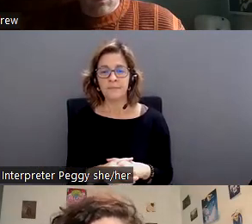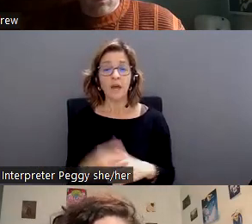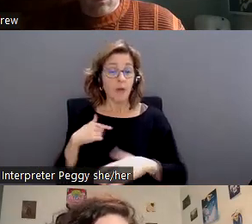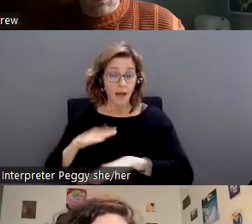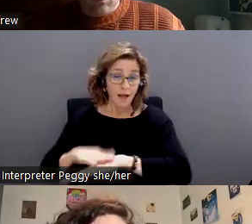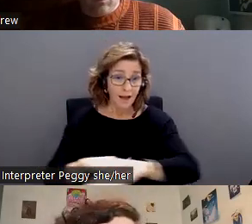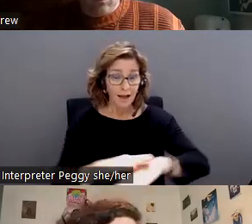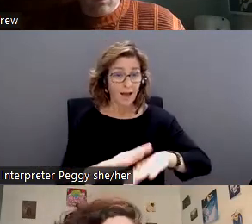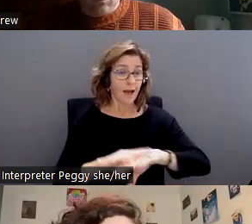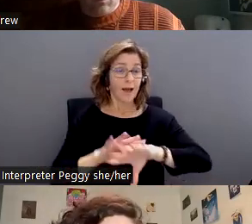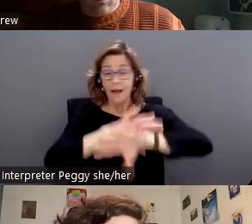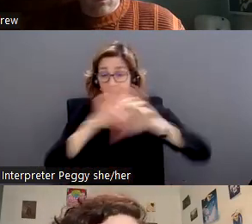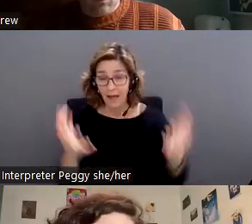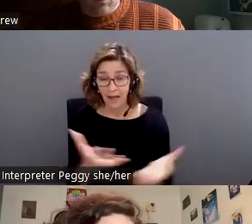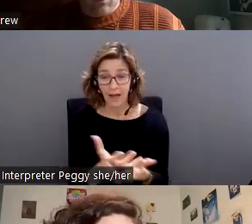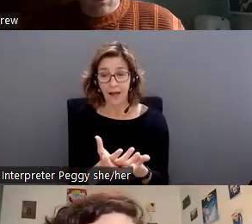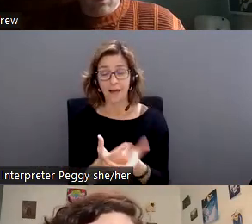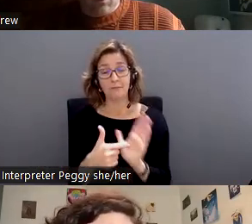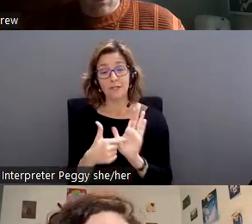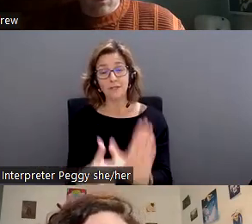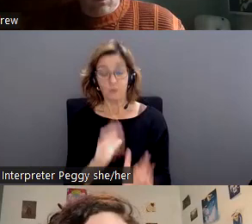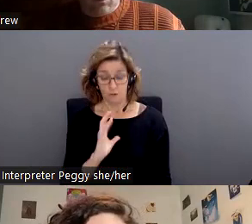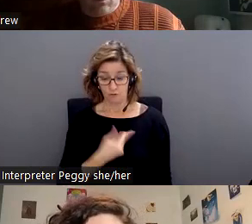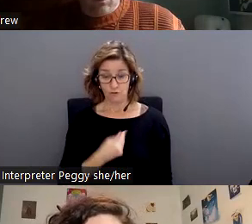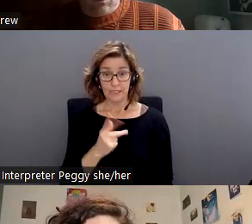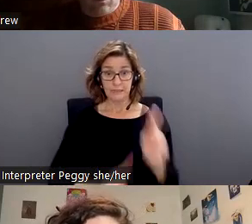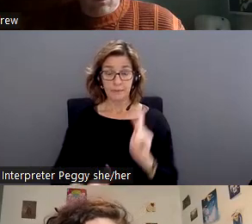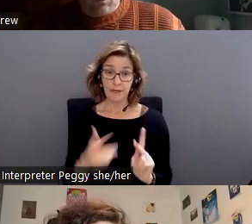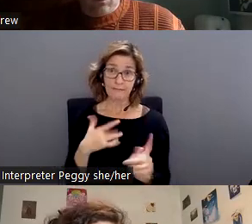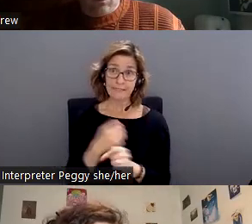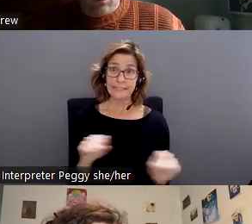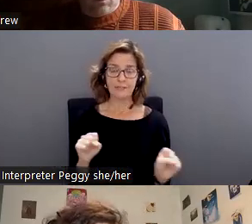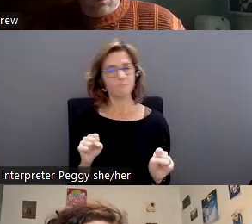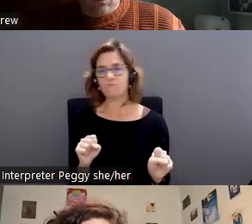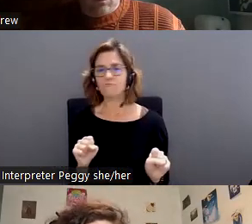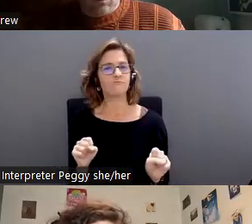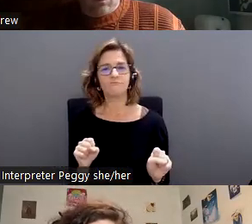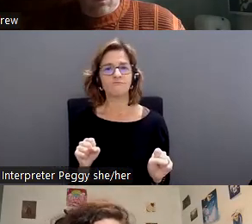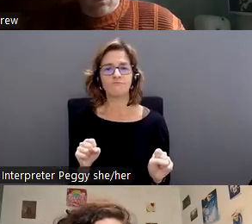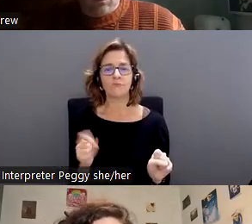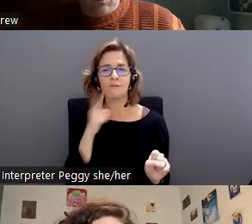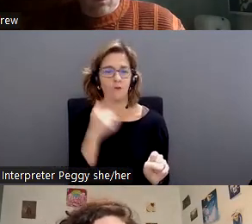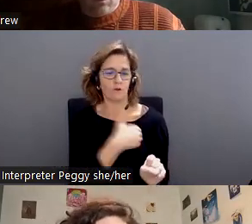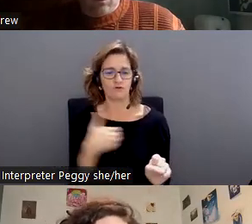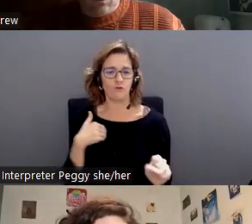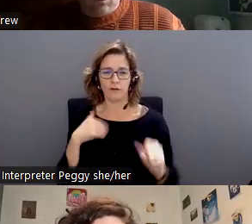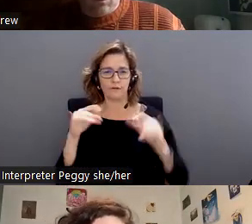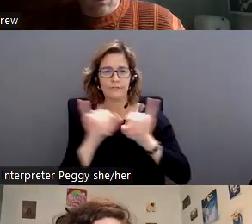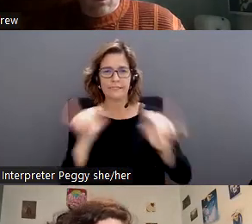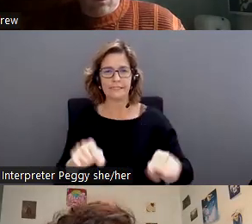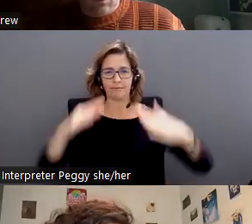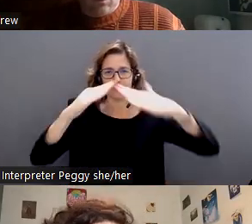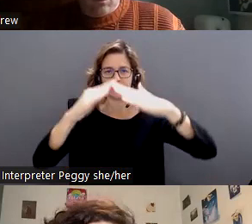consultation showed that trans people did not feel safe in the shelter system across the board. This wasn't relegated to